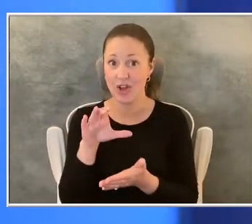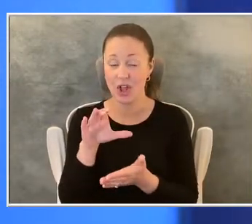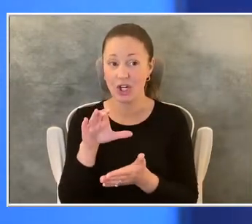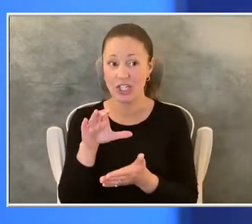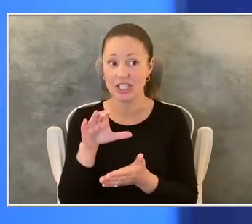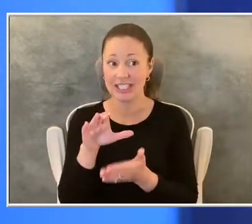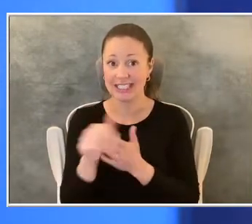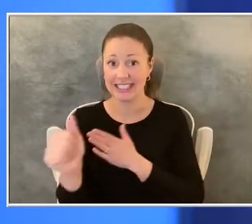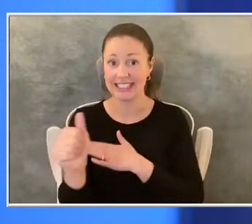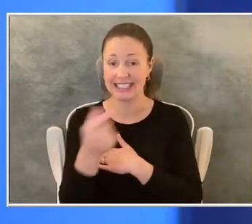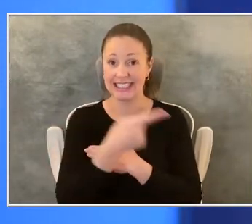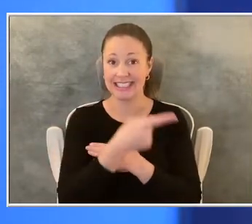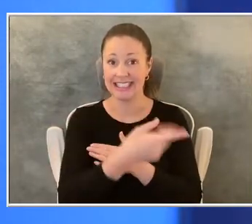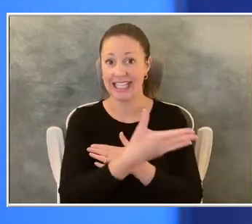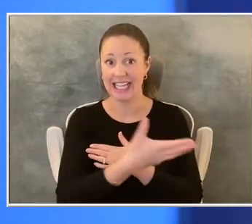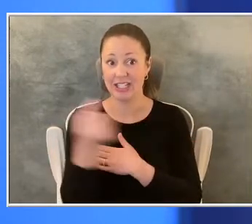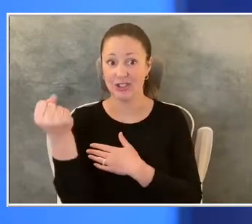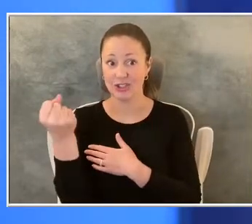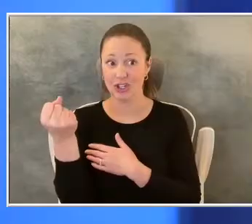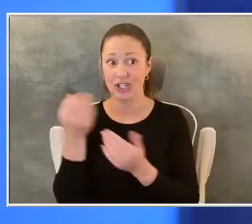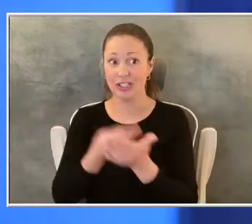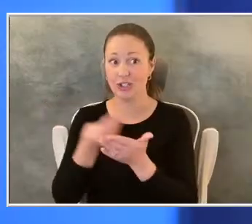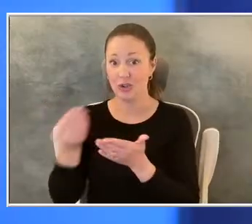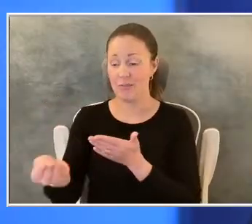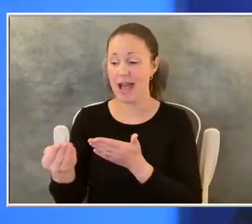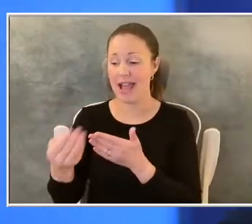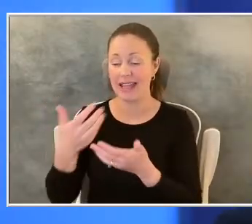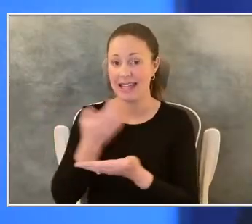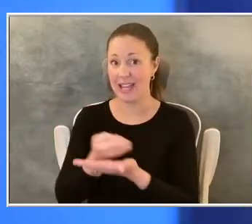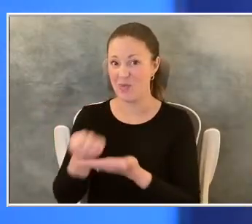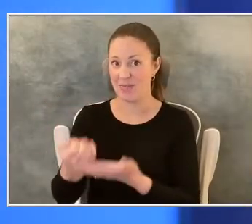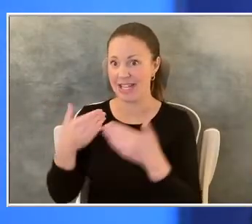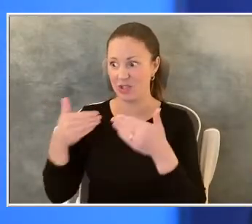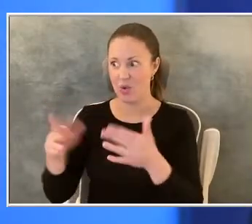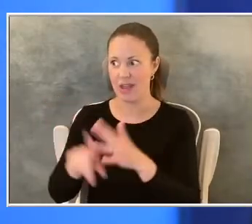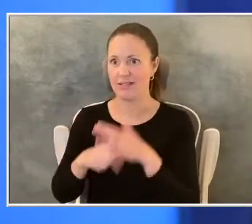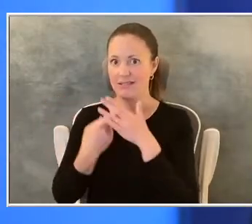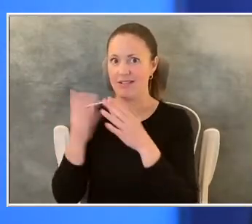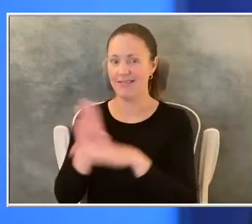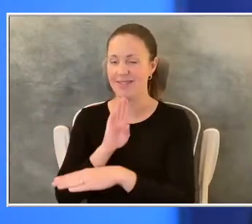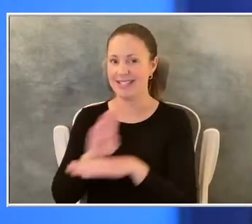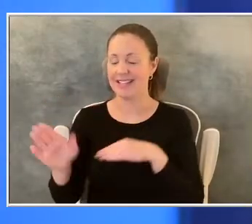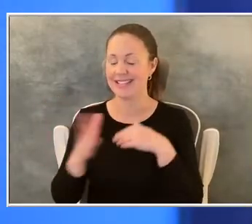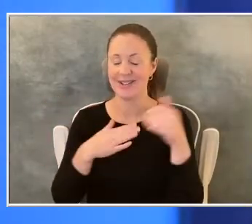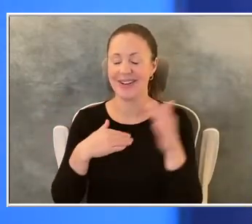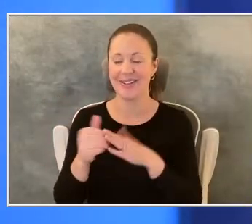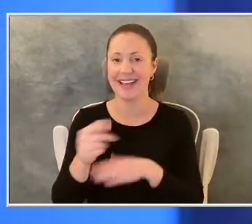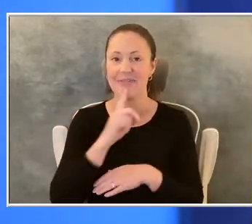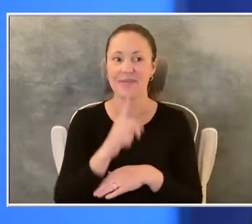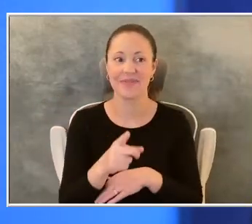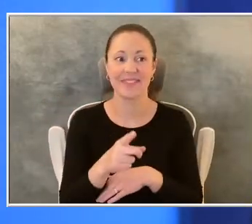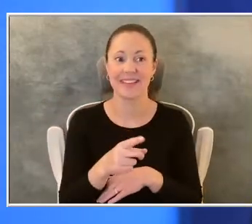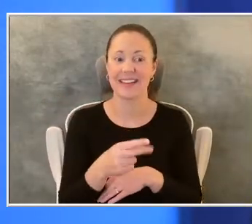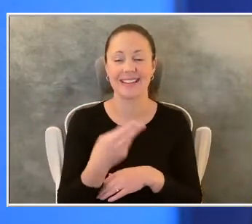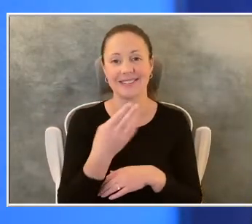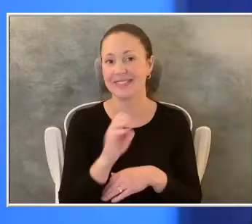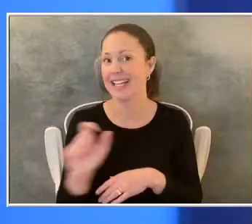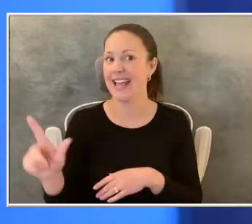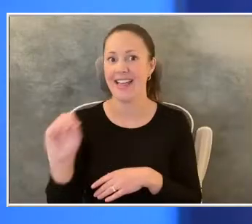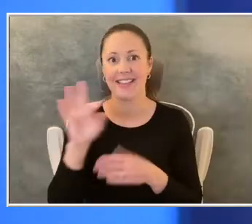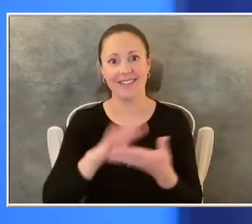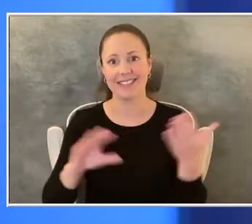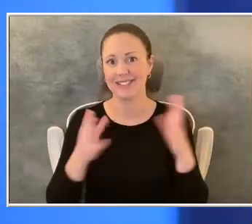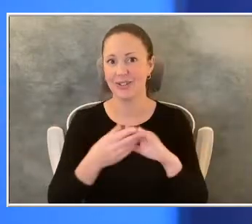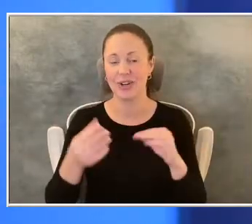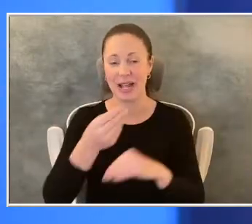started to buy 2 pieces of equipment, 2 trucks. Well, anyway, it was a hell of a story. He worked very